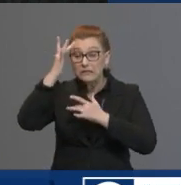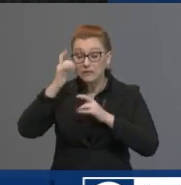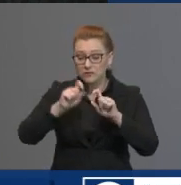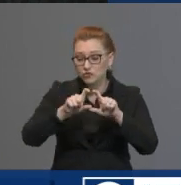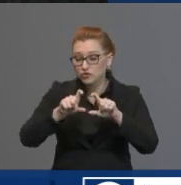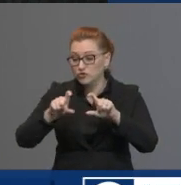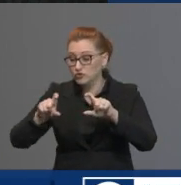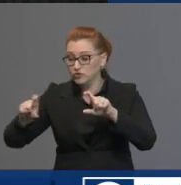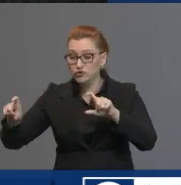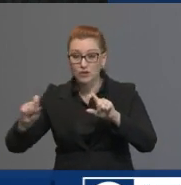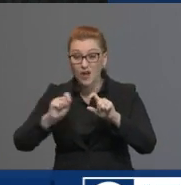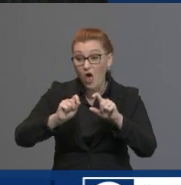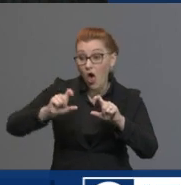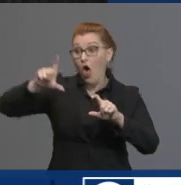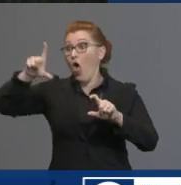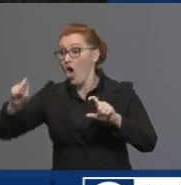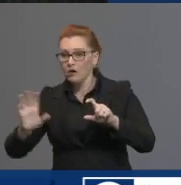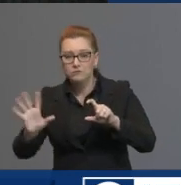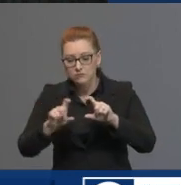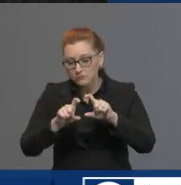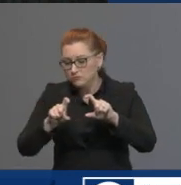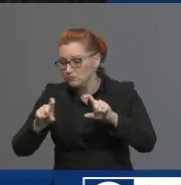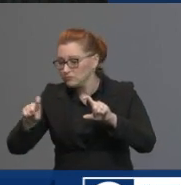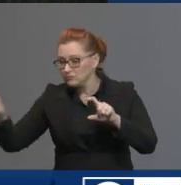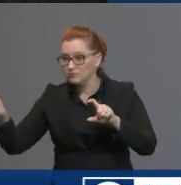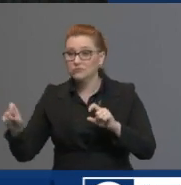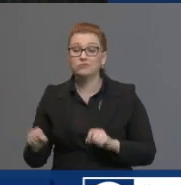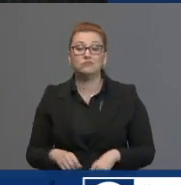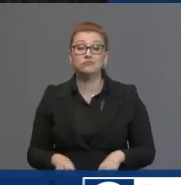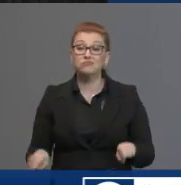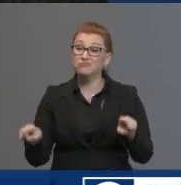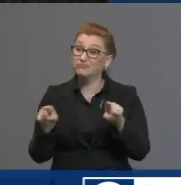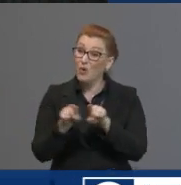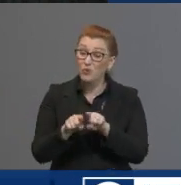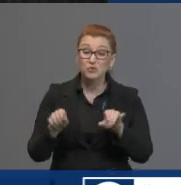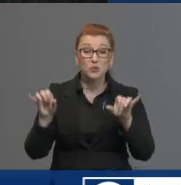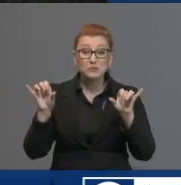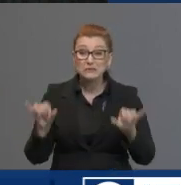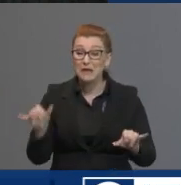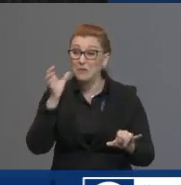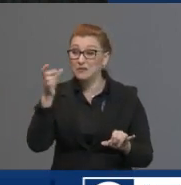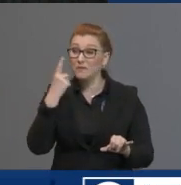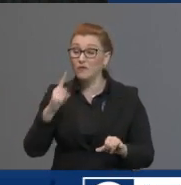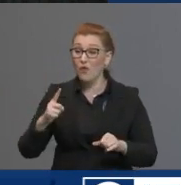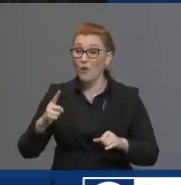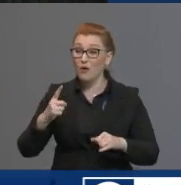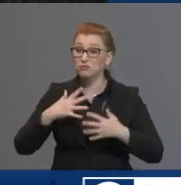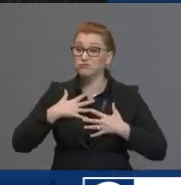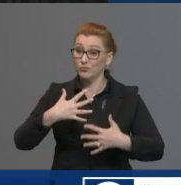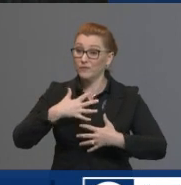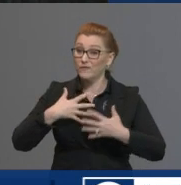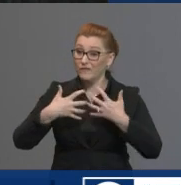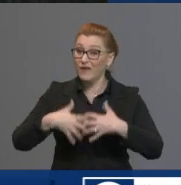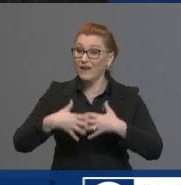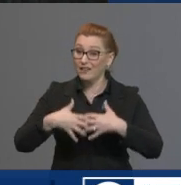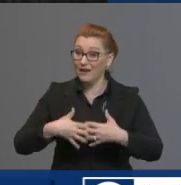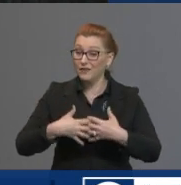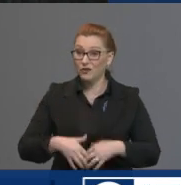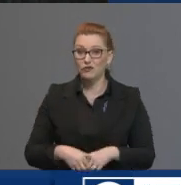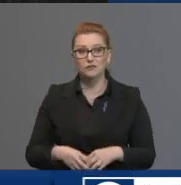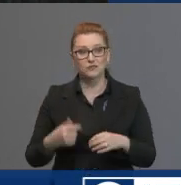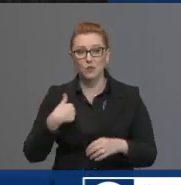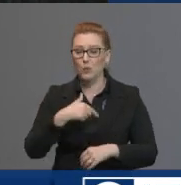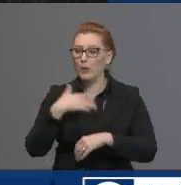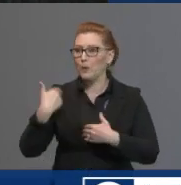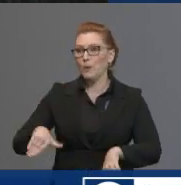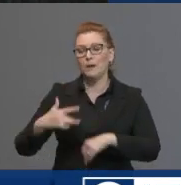Arizona's prepared. Same with ventilators. We have a lot of ventilators, and a lot of ventilators available. If